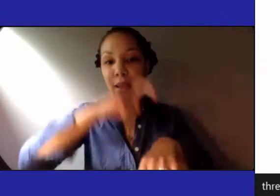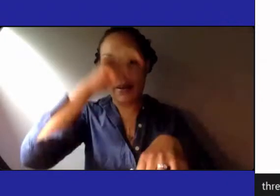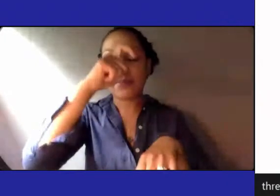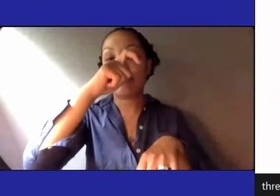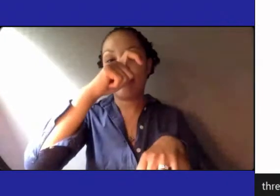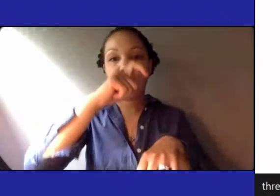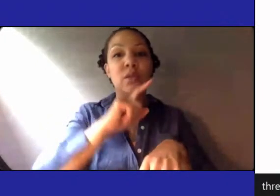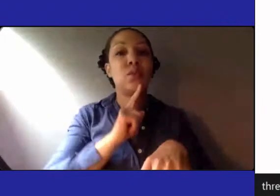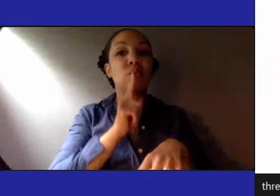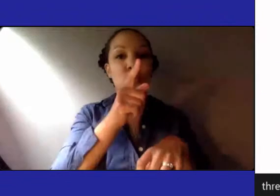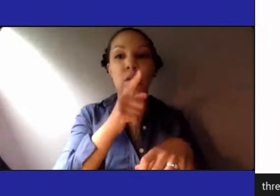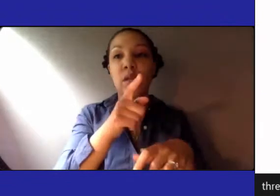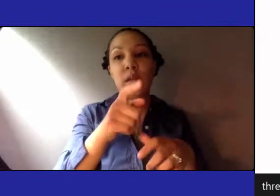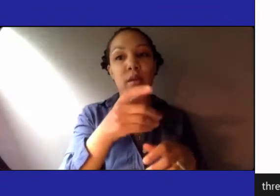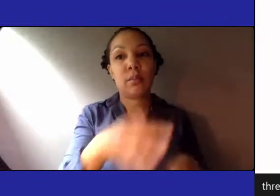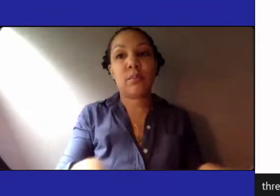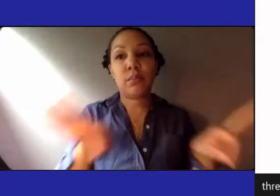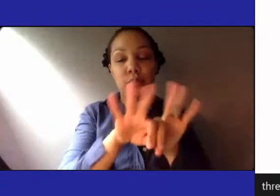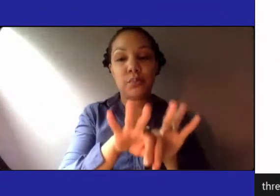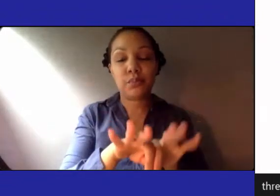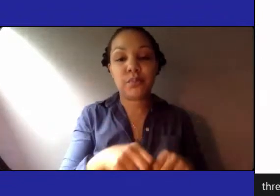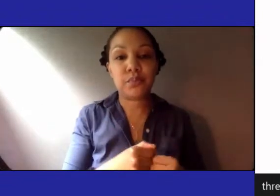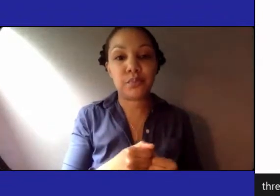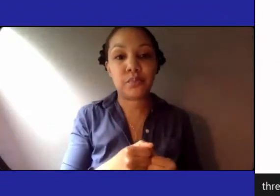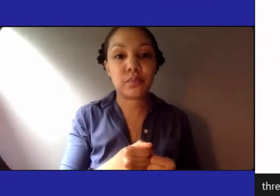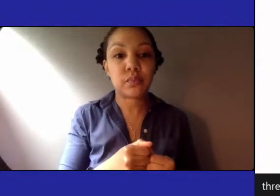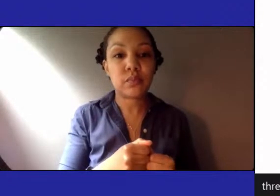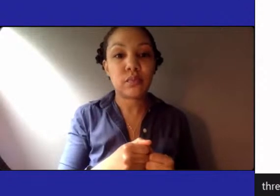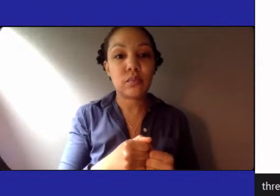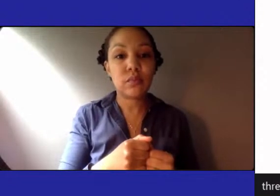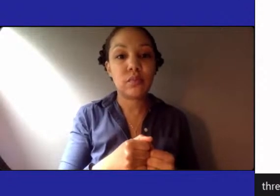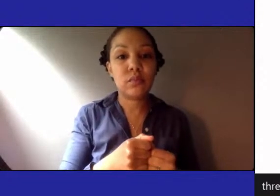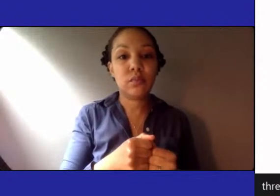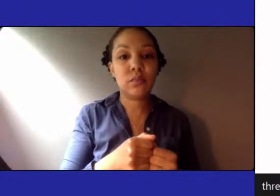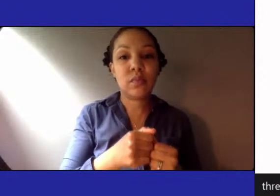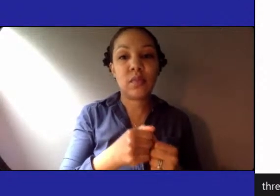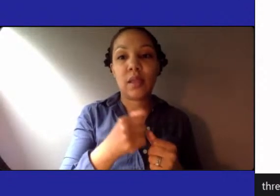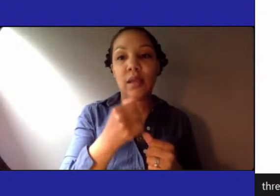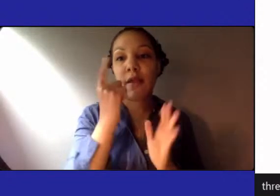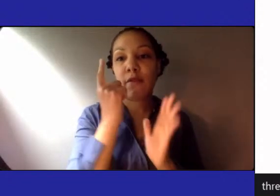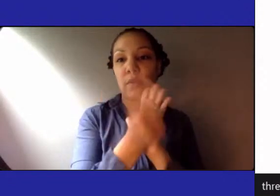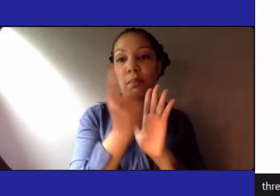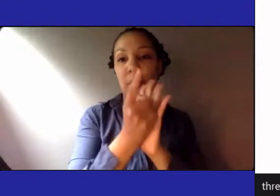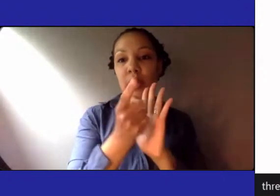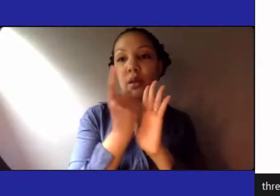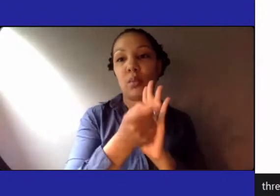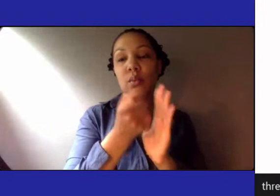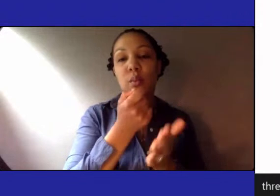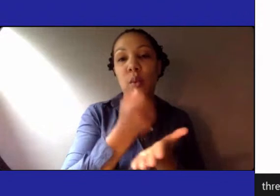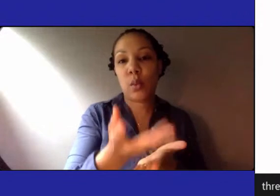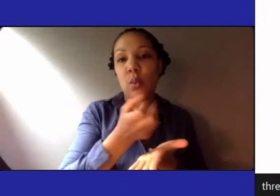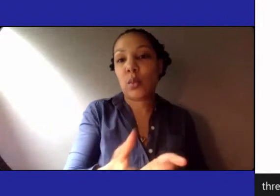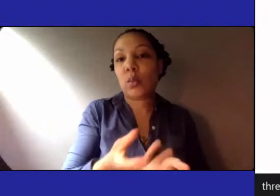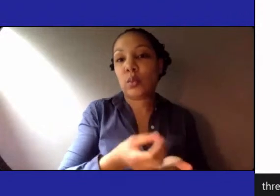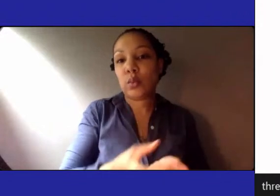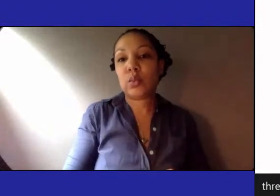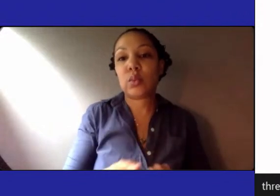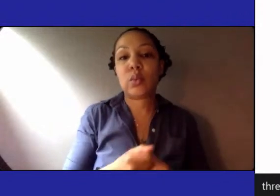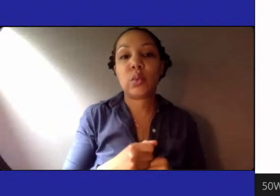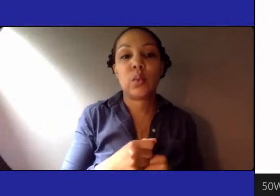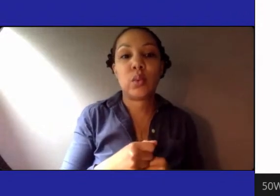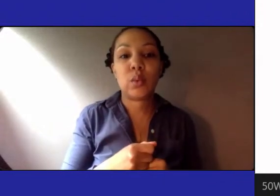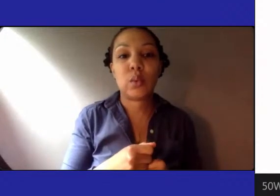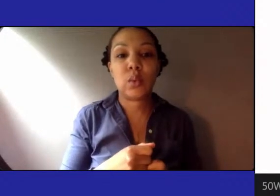are lost every minute during an acute ischemic stroke. And so teleneurology has really driven